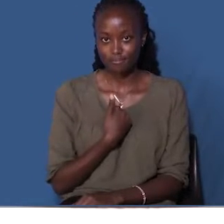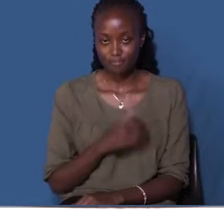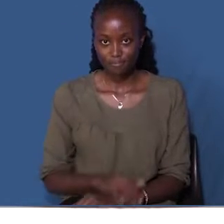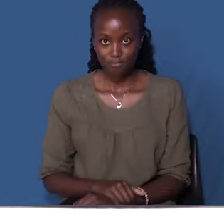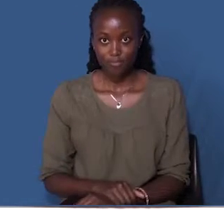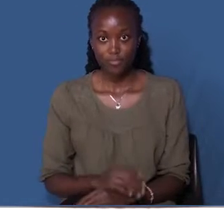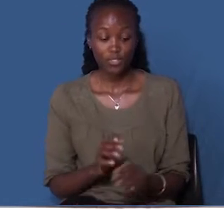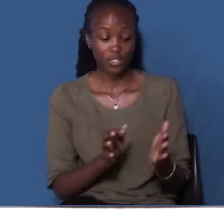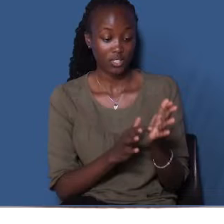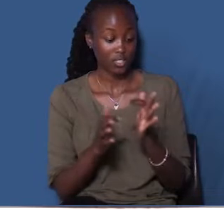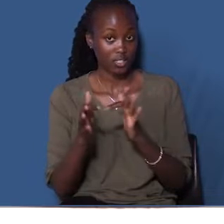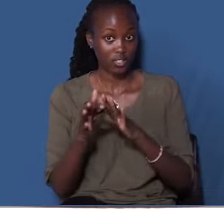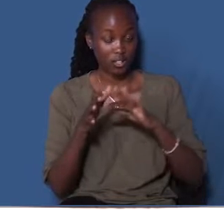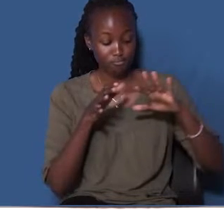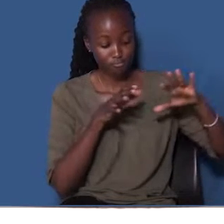Jesus